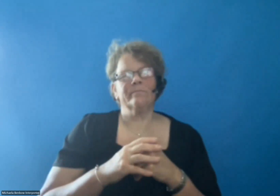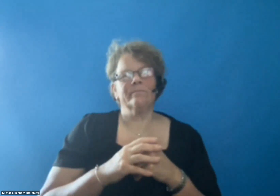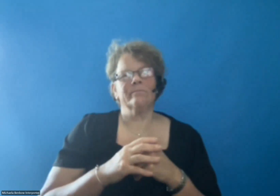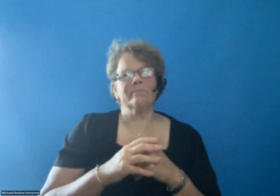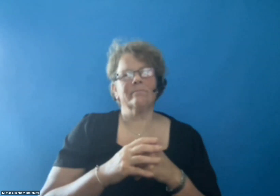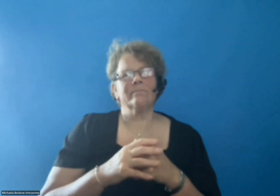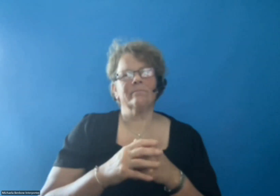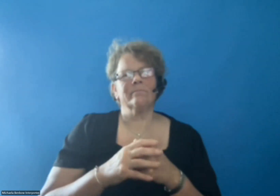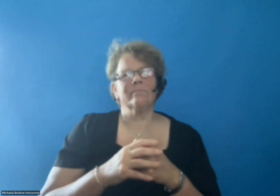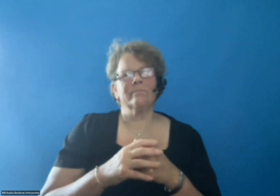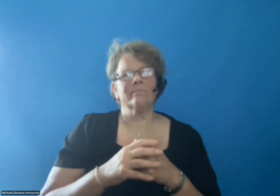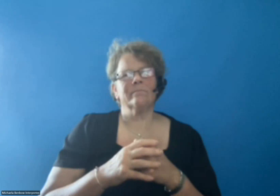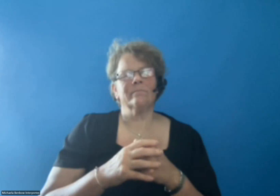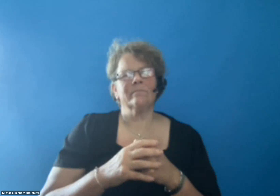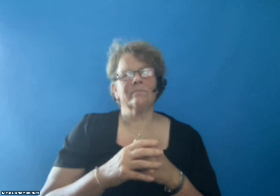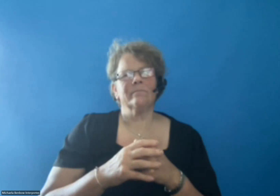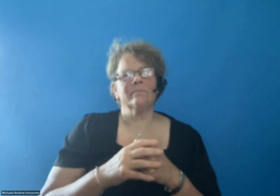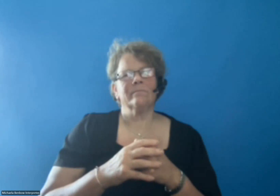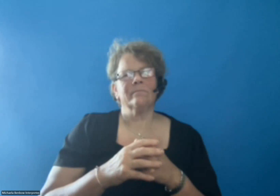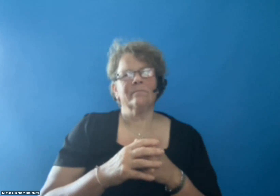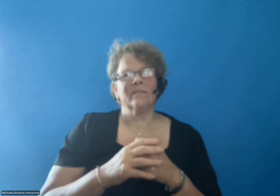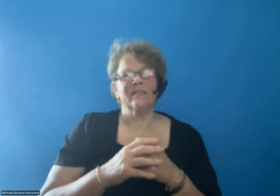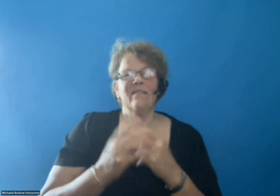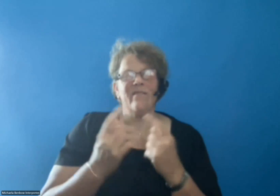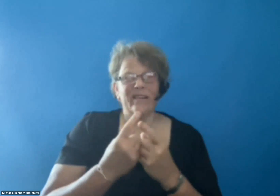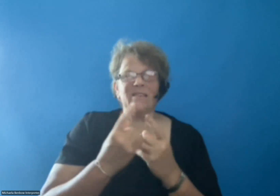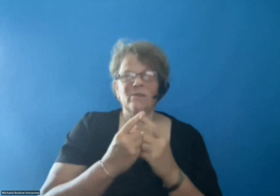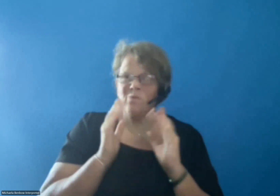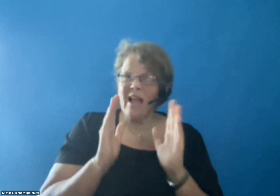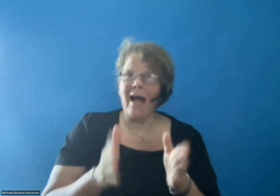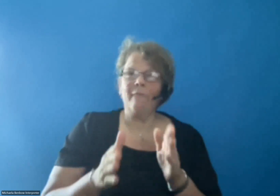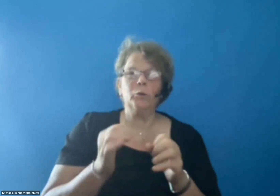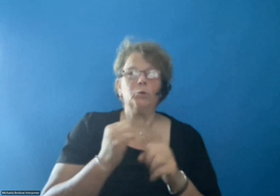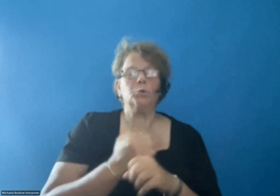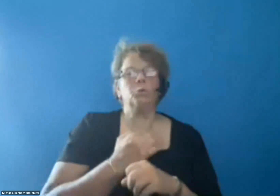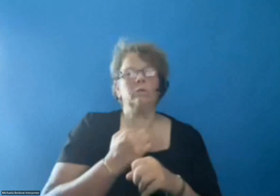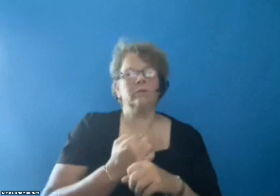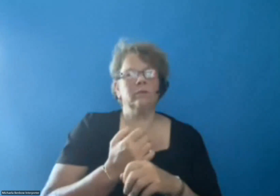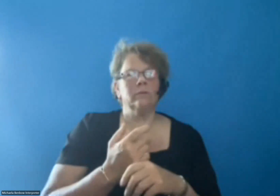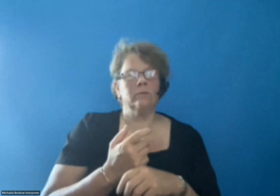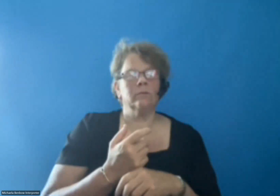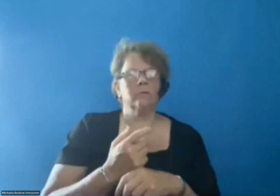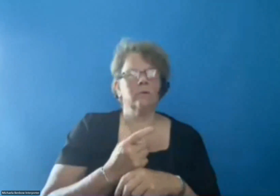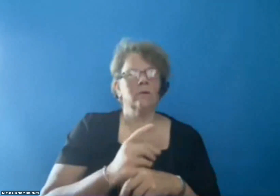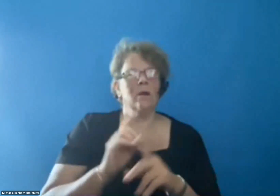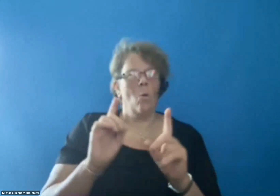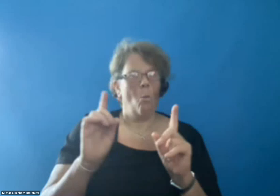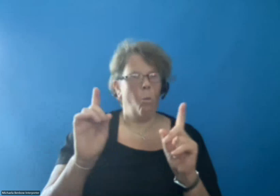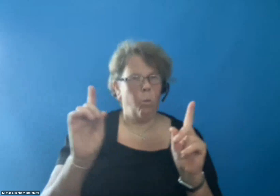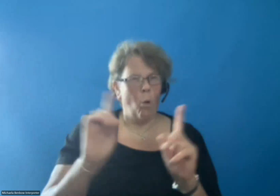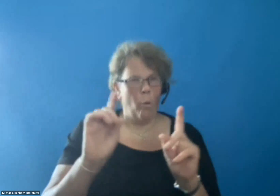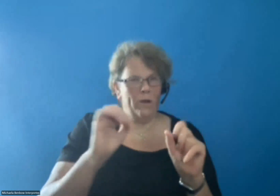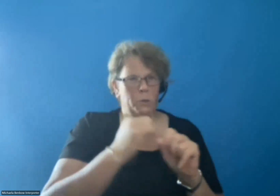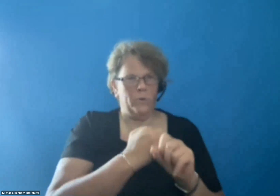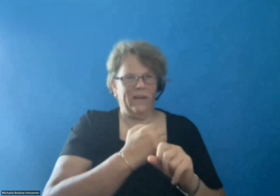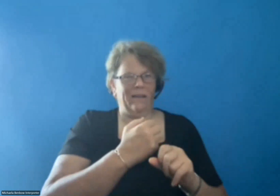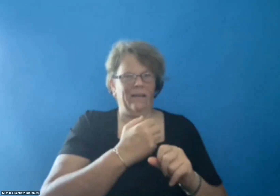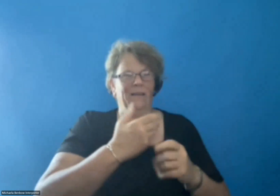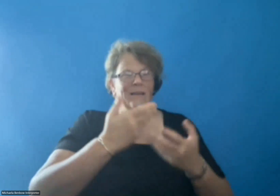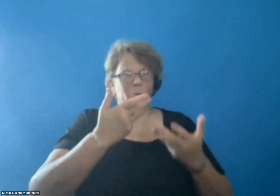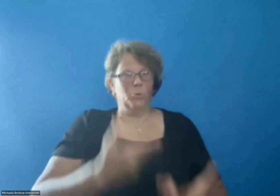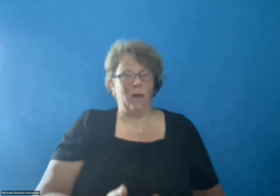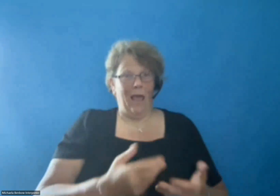term sort of focus on things that we have to do, there's a lot of, quite rightly, what are we doing today, this week, this month, this